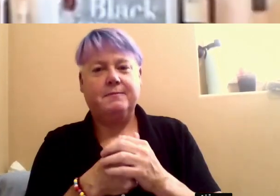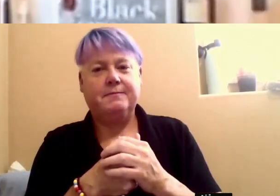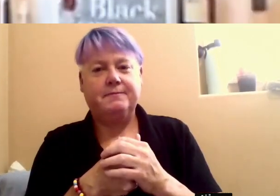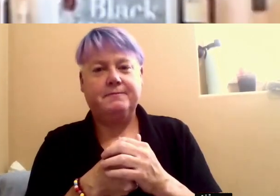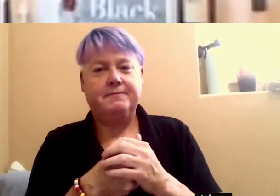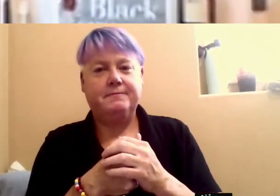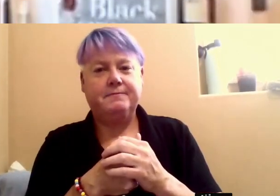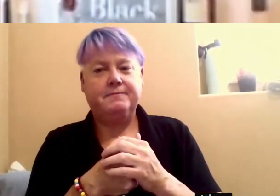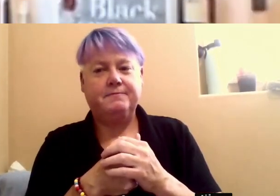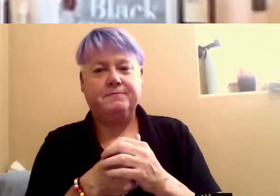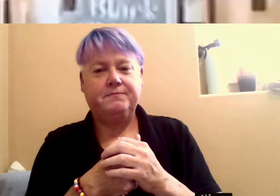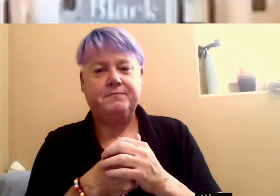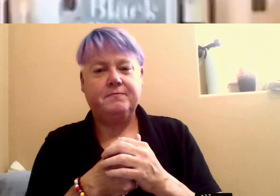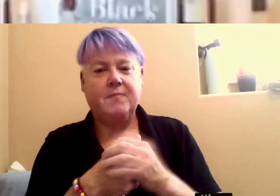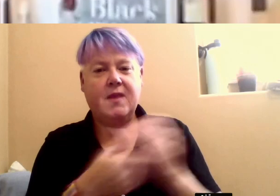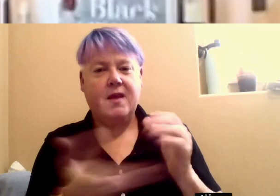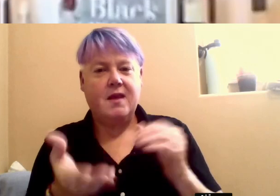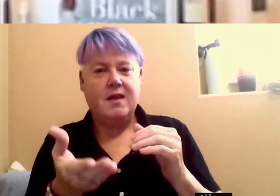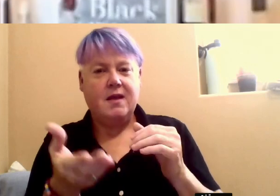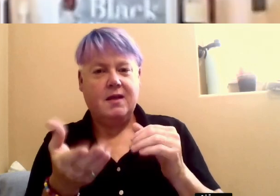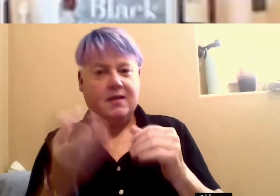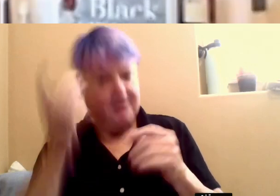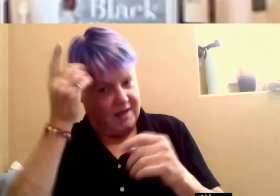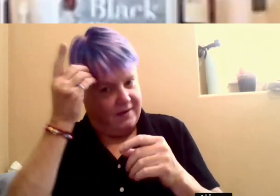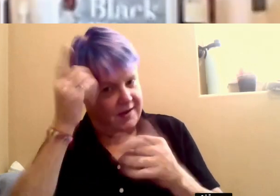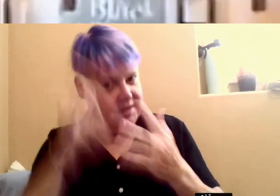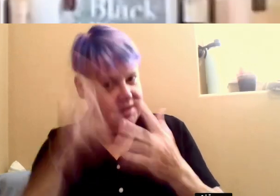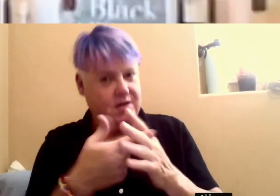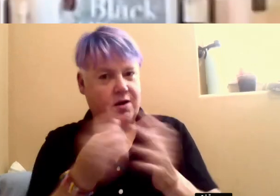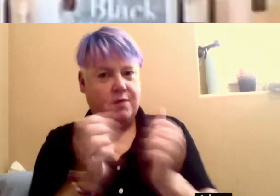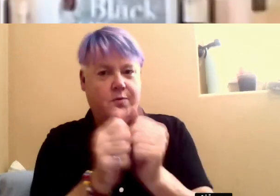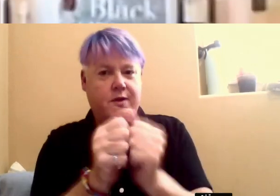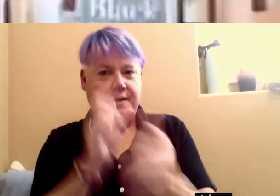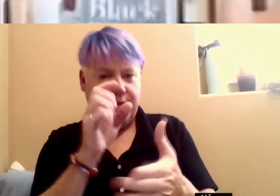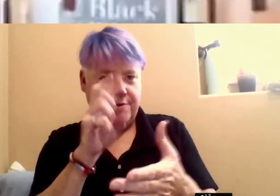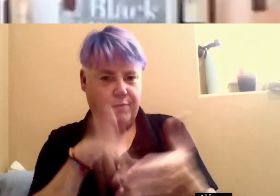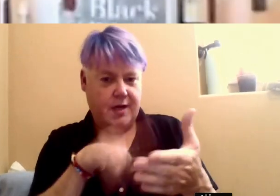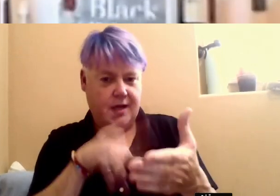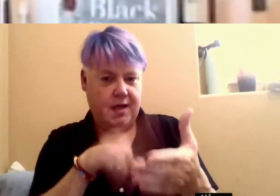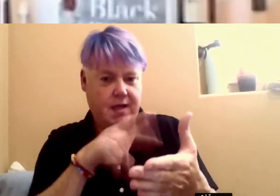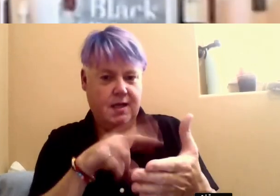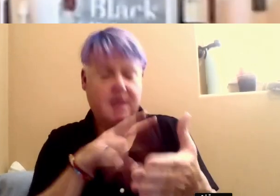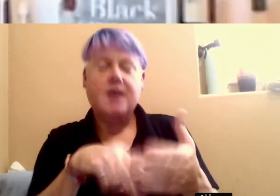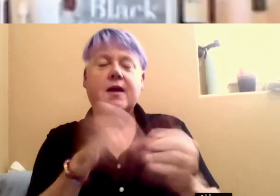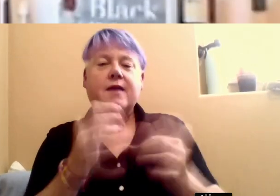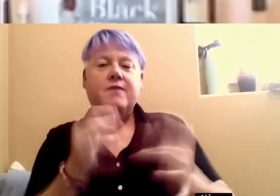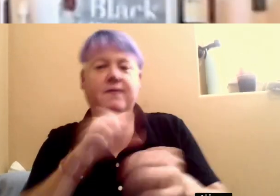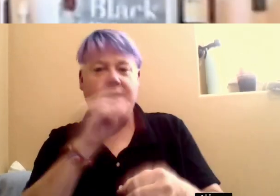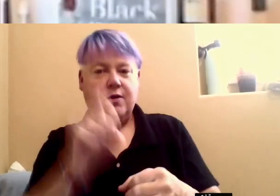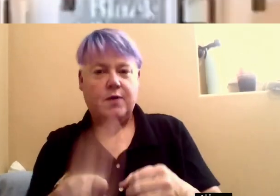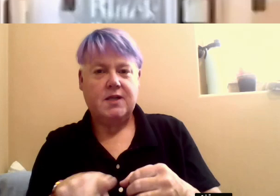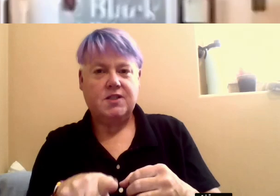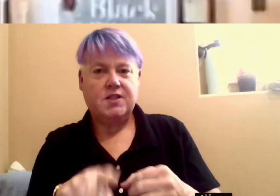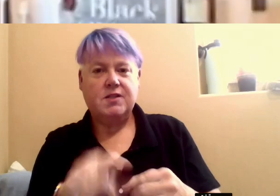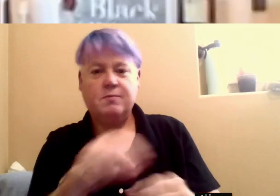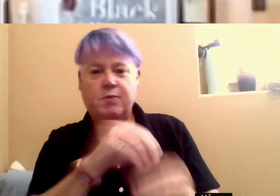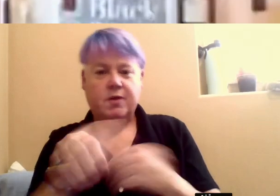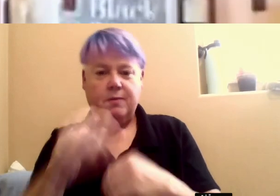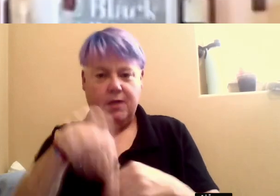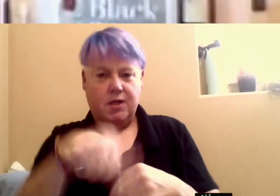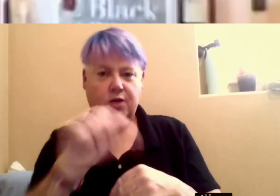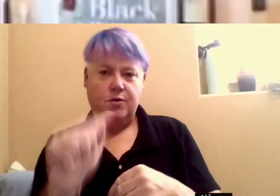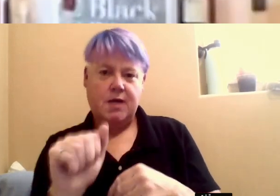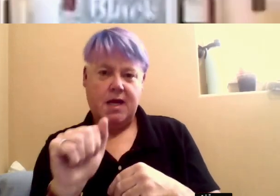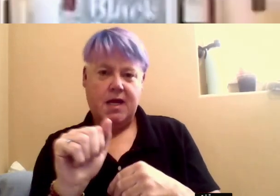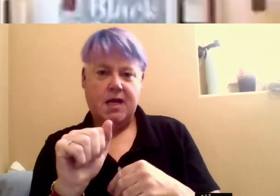I think David is going to start with a little bit of a reading, but if you have any questions that you would like us to ask David, please pop them in the question and answer, and